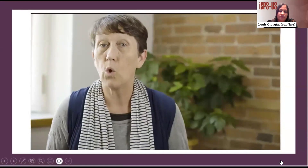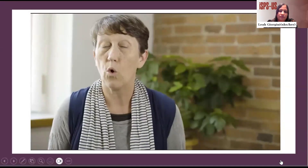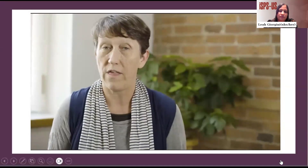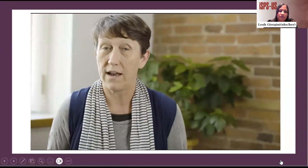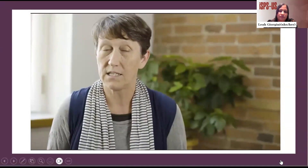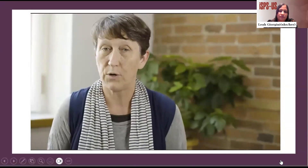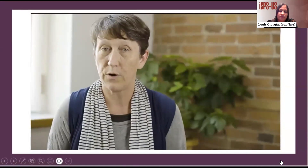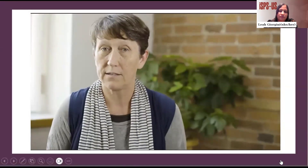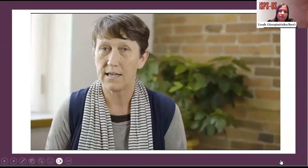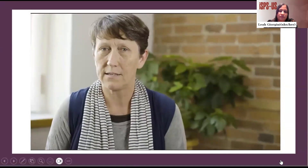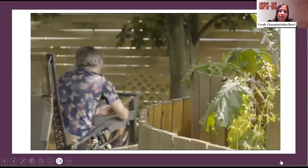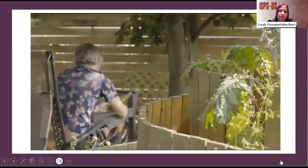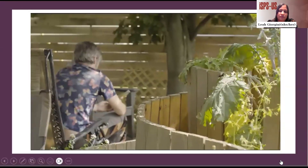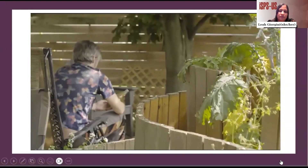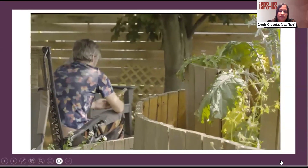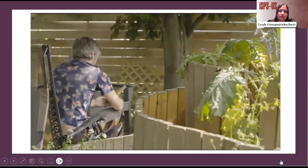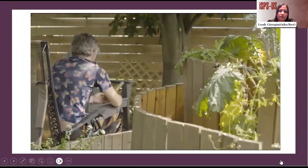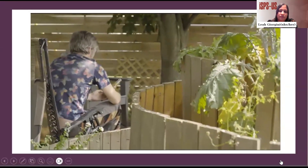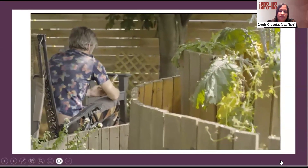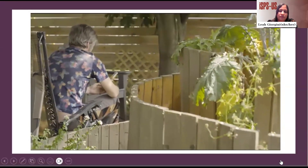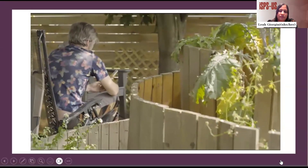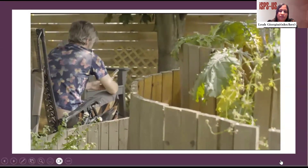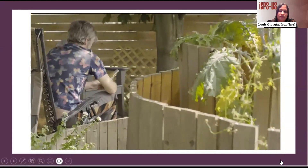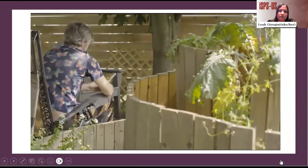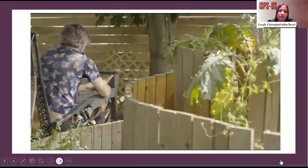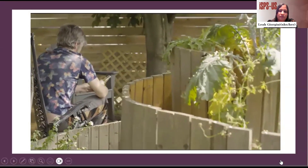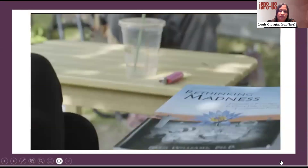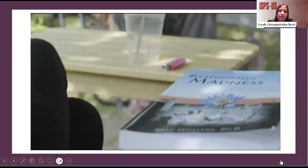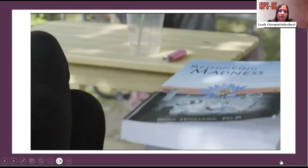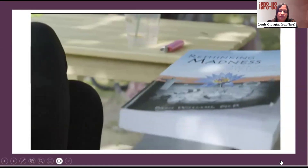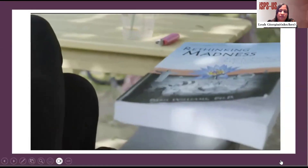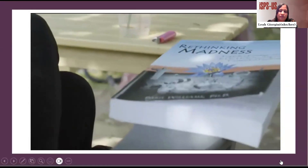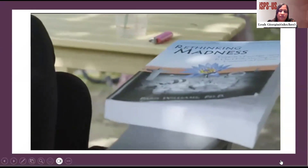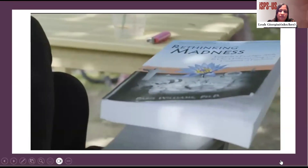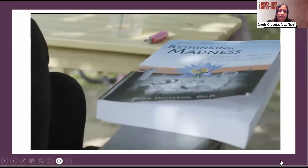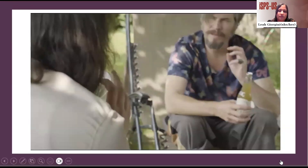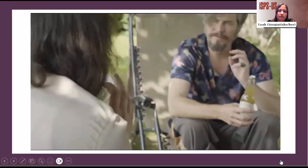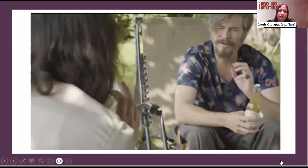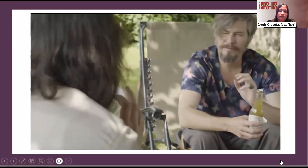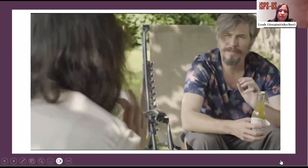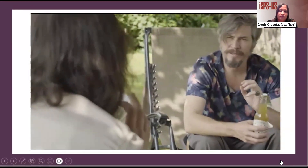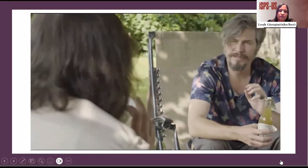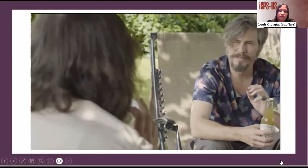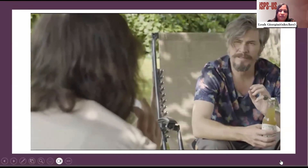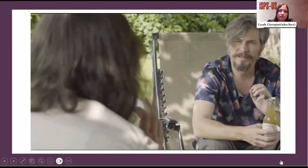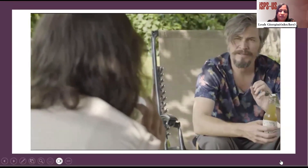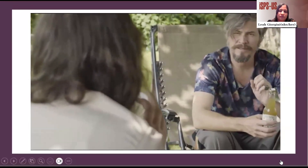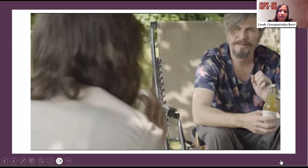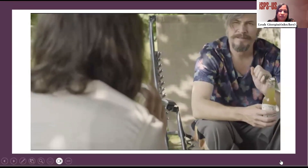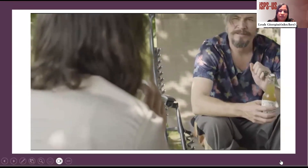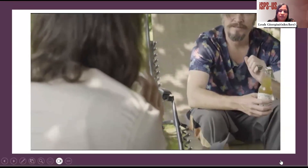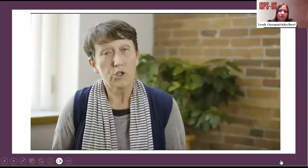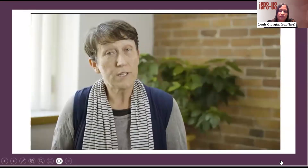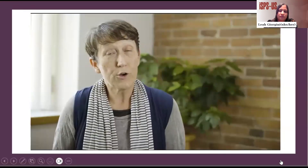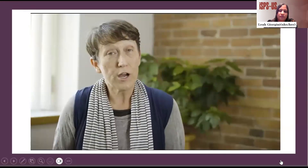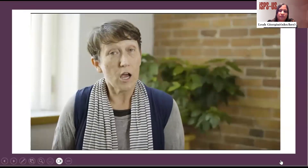and explore that experience that is important and meaningful and come to terms for themselves what that's going to mean for their lives